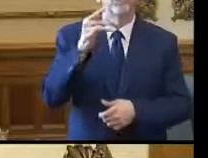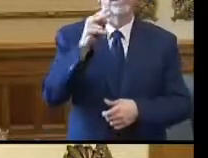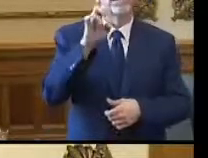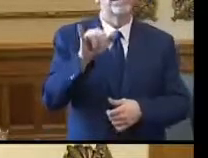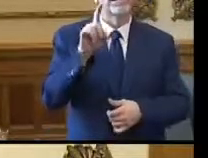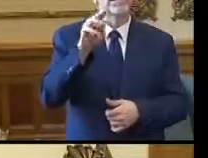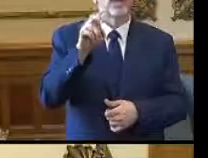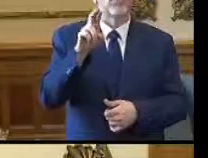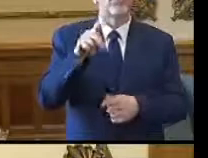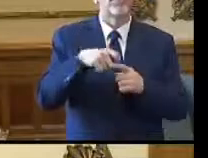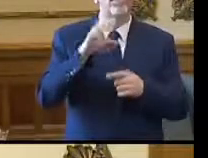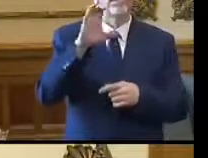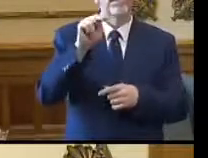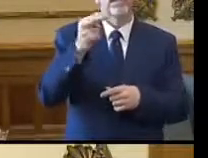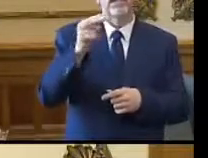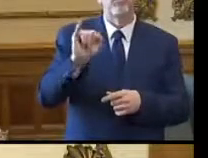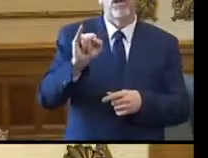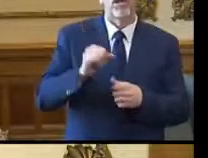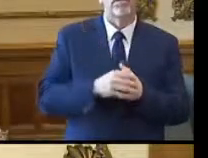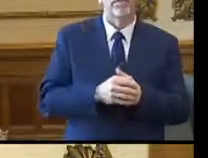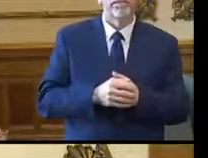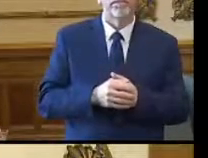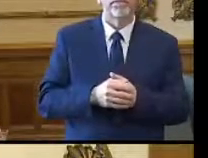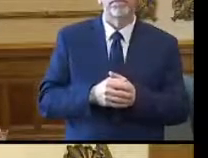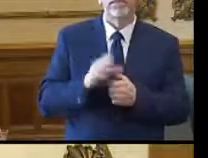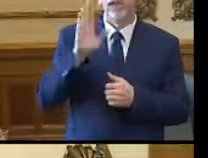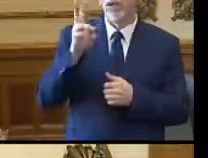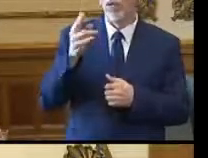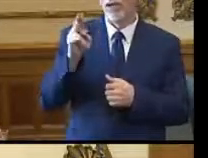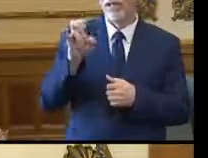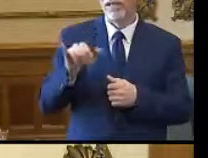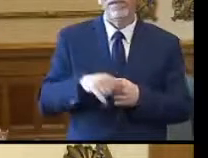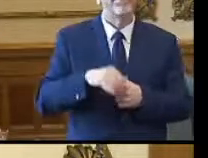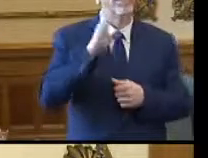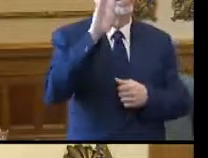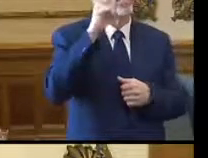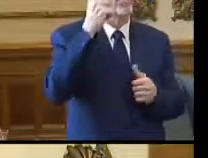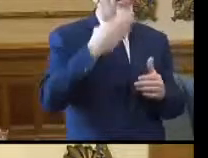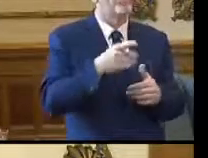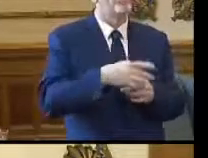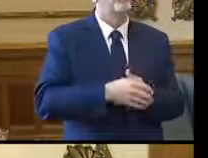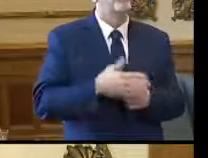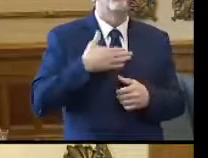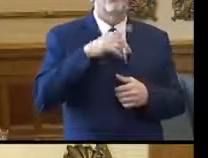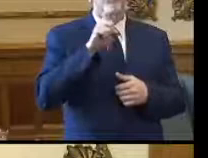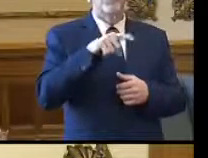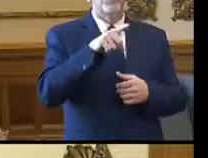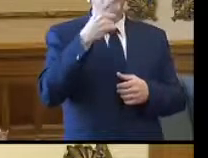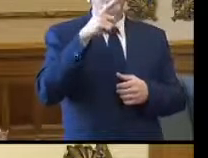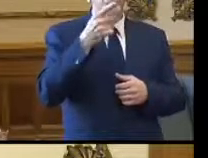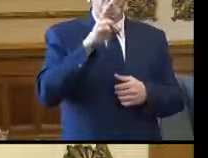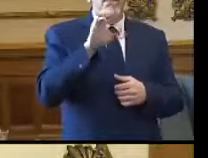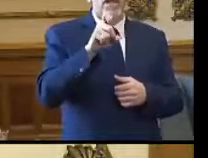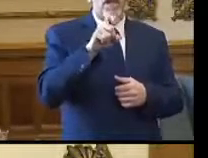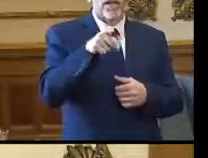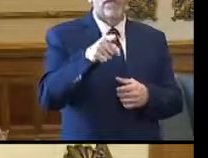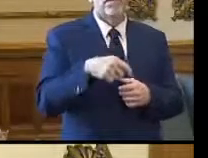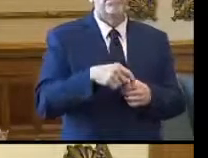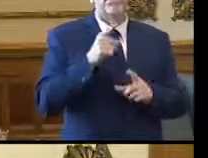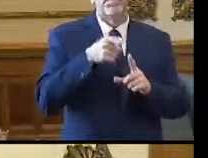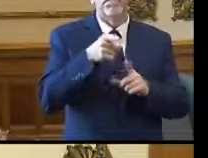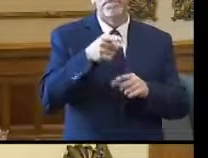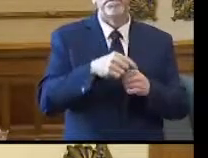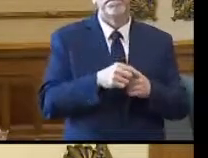Downard, CNHI. Hello, Whitney. Hello, Governor. My question is actually for Dr. Box